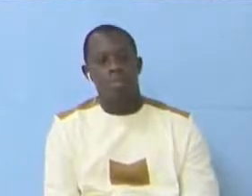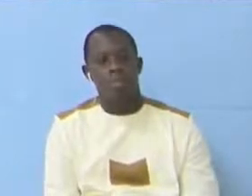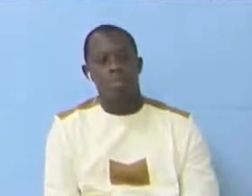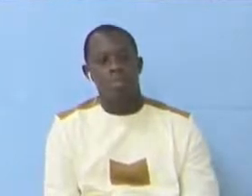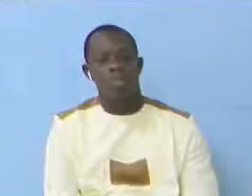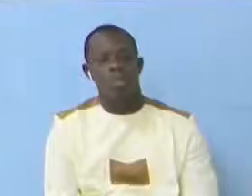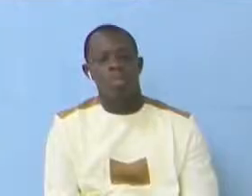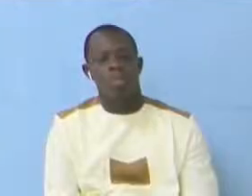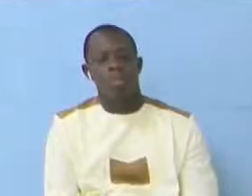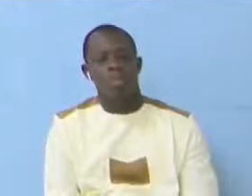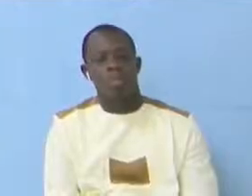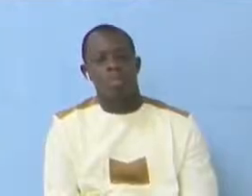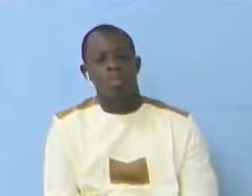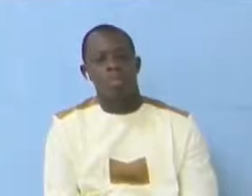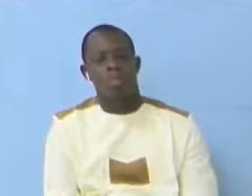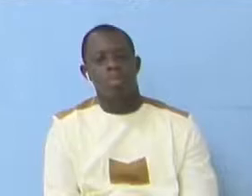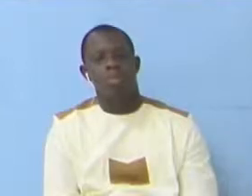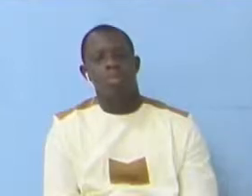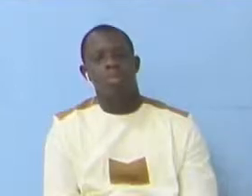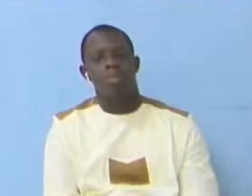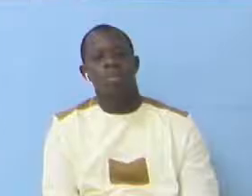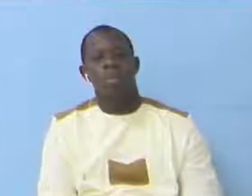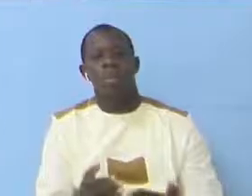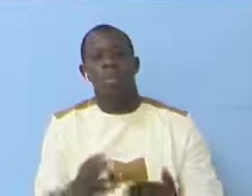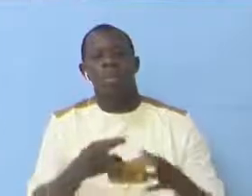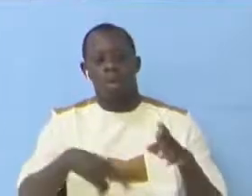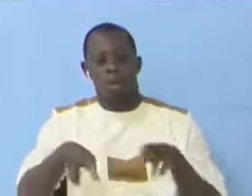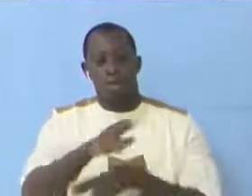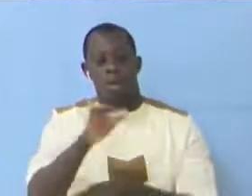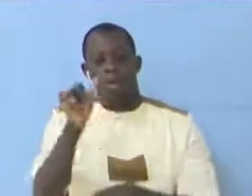You are welcome, Chairman. Let me take you back to the list